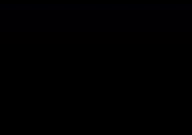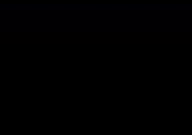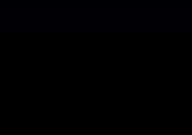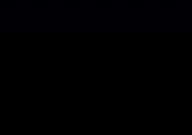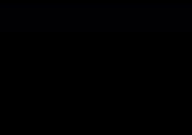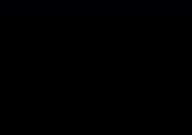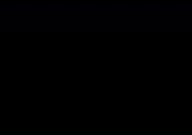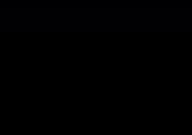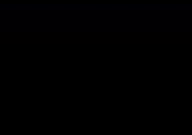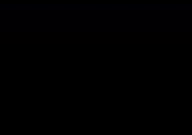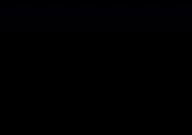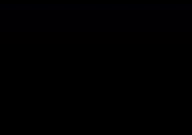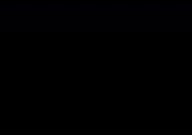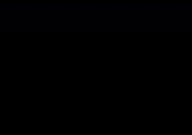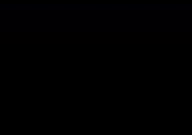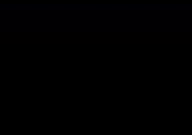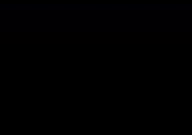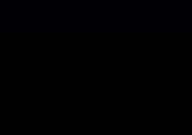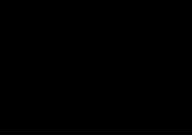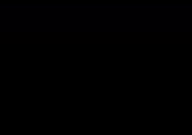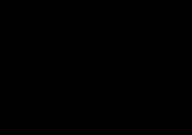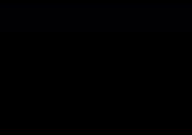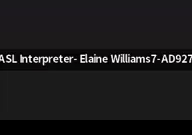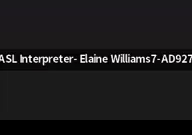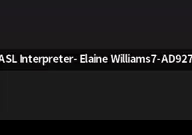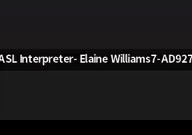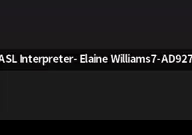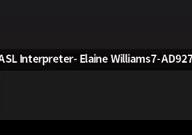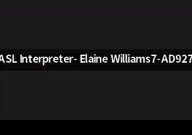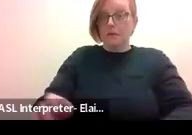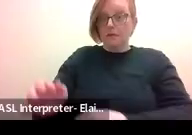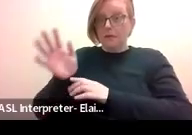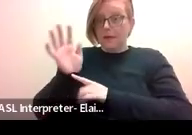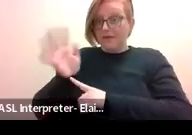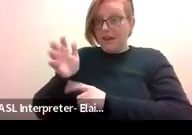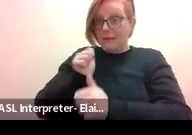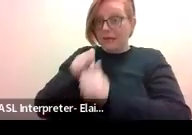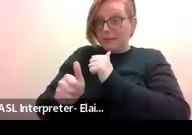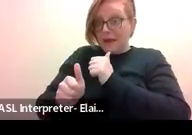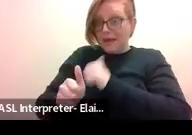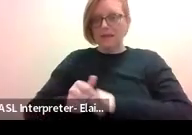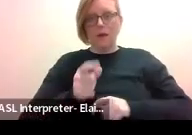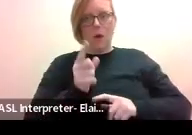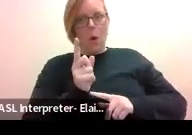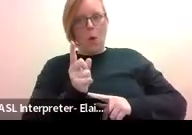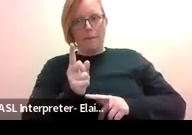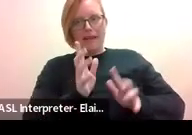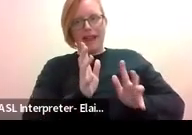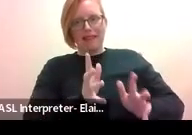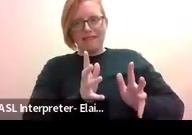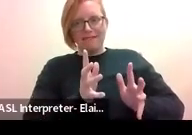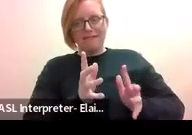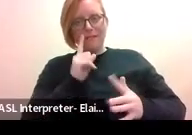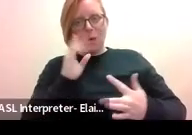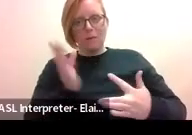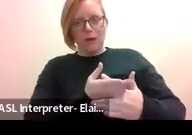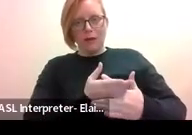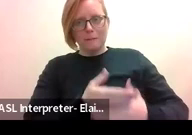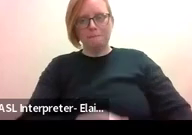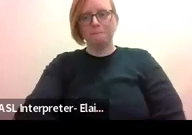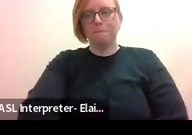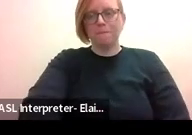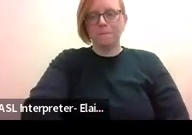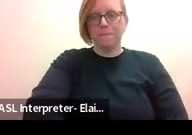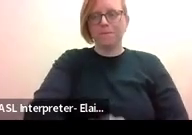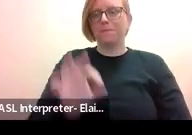I'm on mute. Is it 5 minutes, Carly? I didn't look at the time. We have one more minute. 1:30 okay. Will be five.